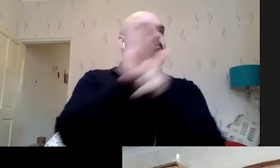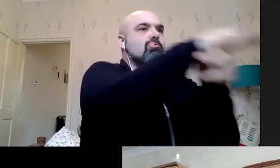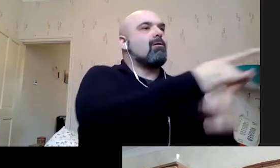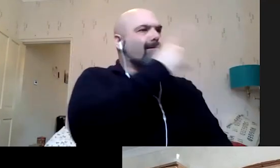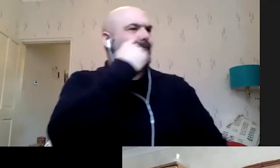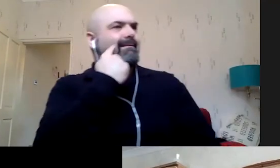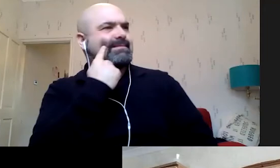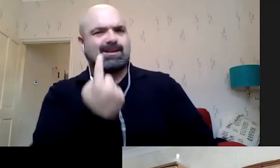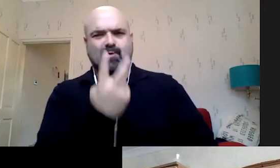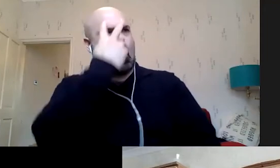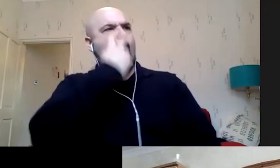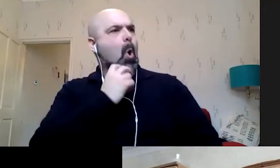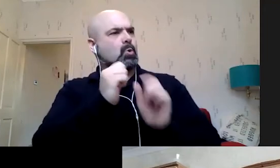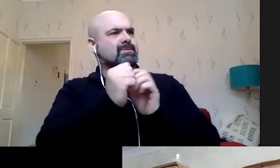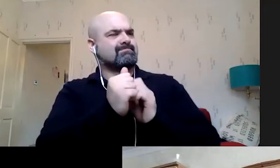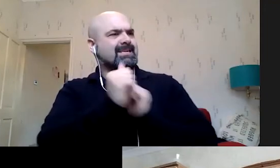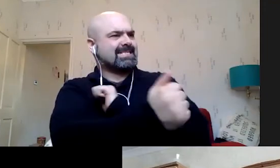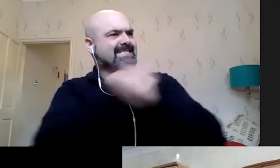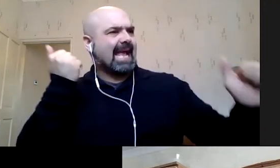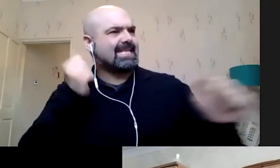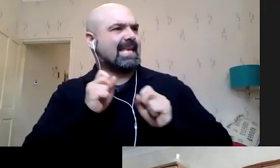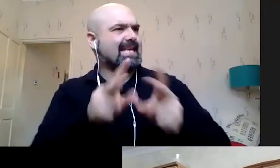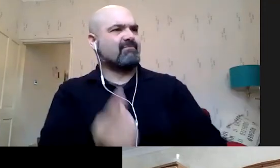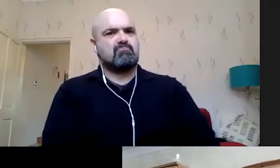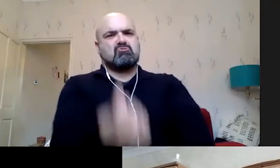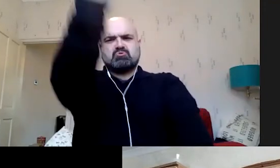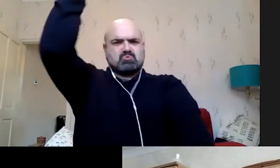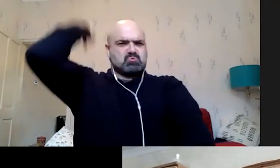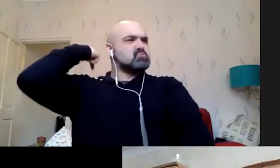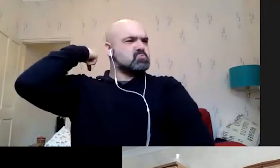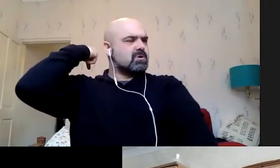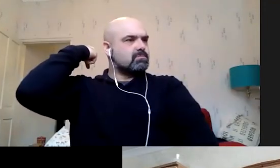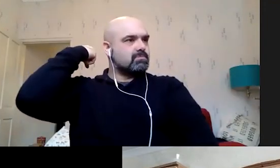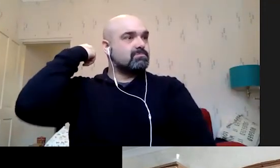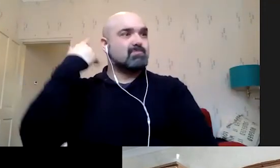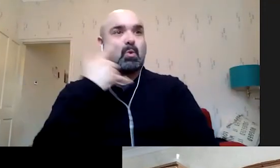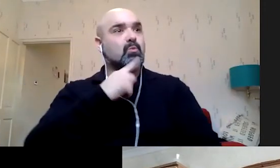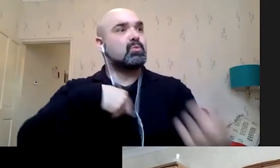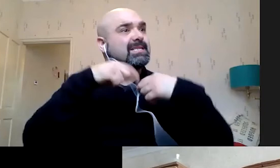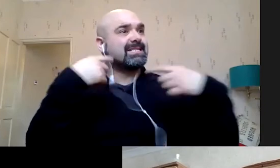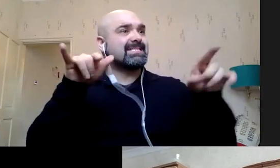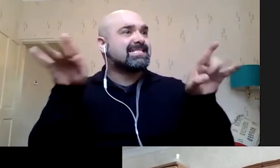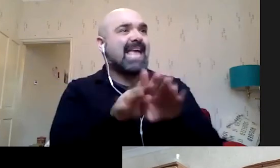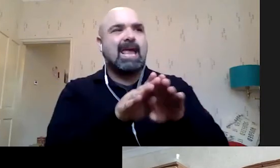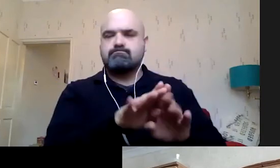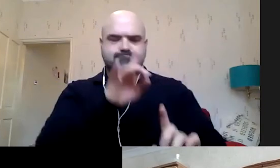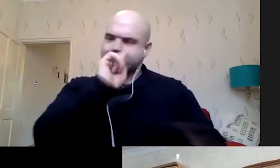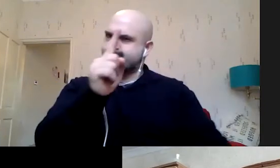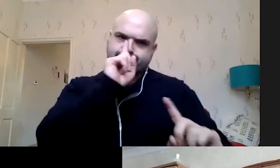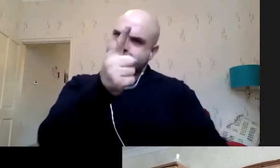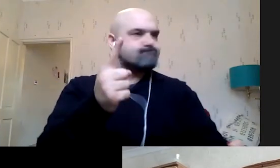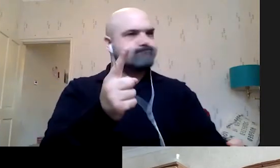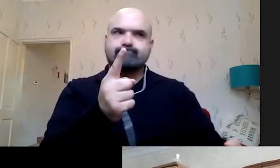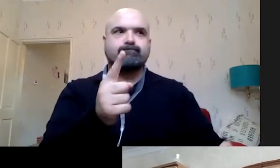ago. And we've got to try and make sure that we don't fall for that, and that we try and, you know, unite the progressive forces and make sure